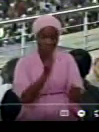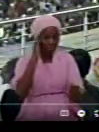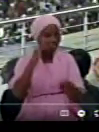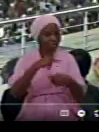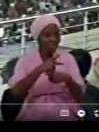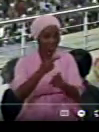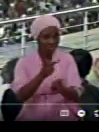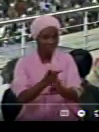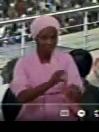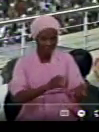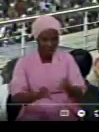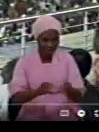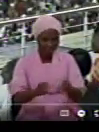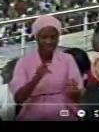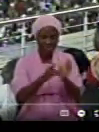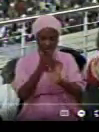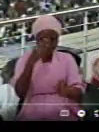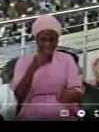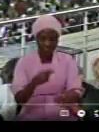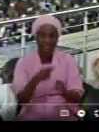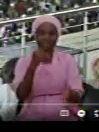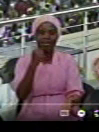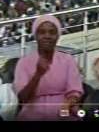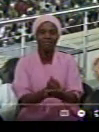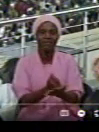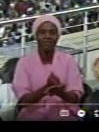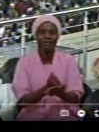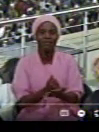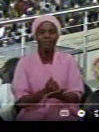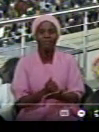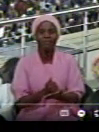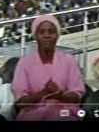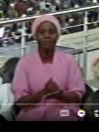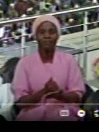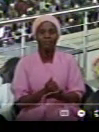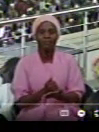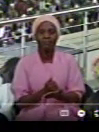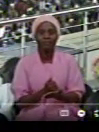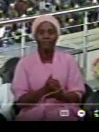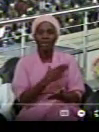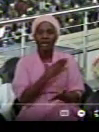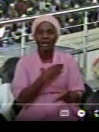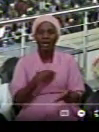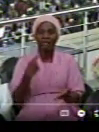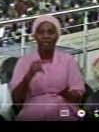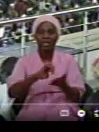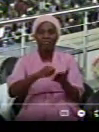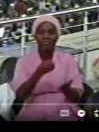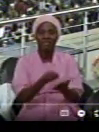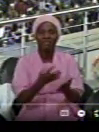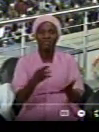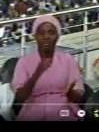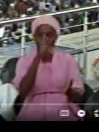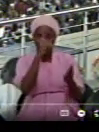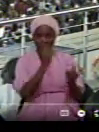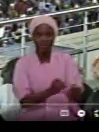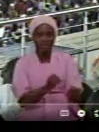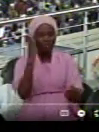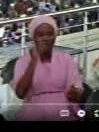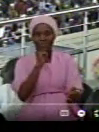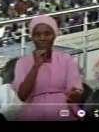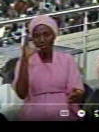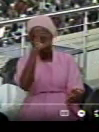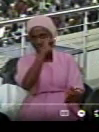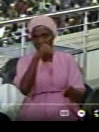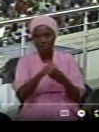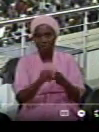I said your faith will produce action. And the evidence of faith will not be missing in your